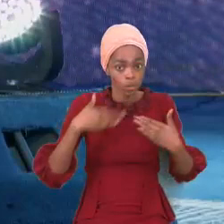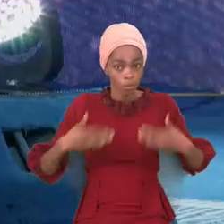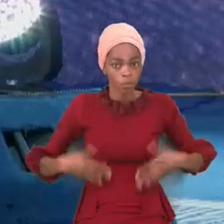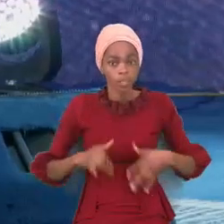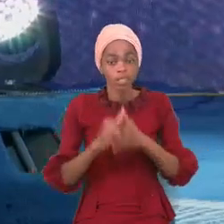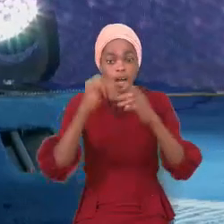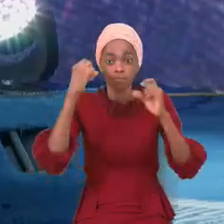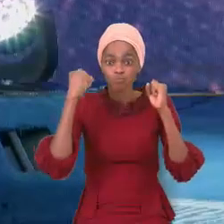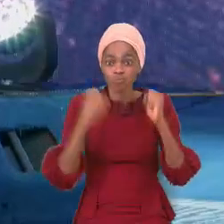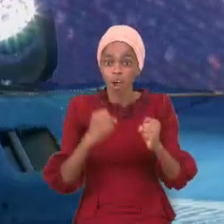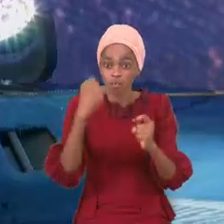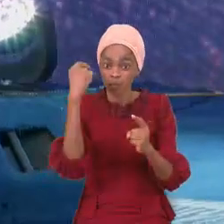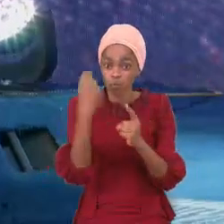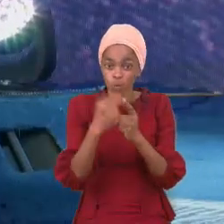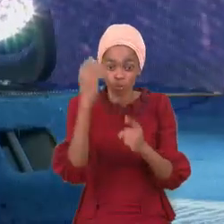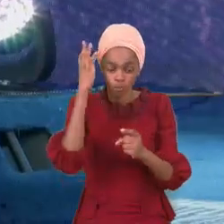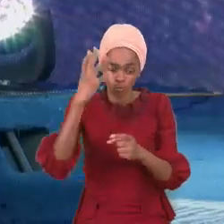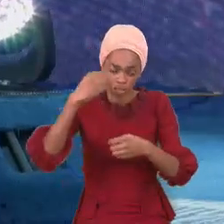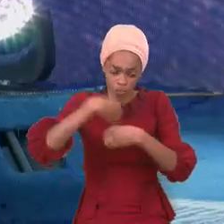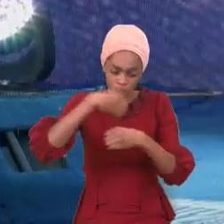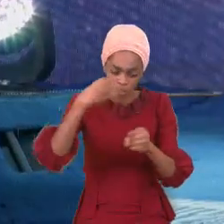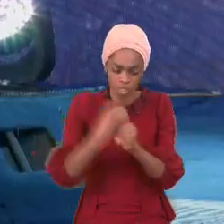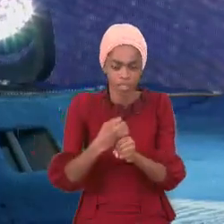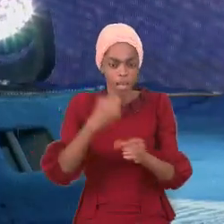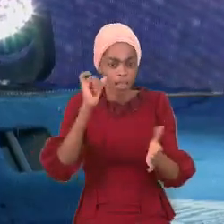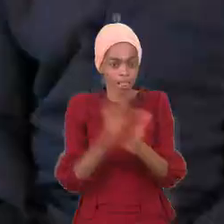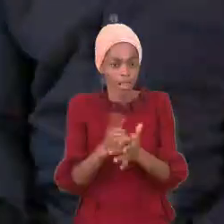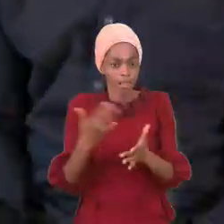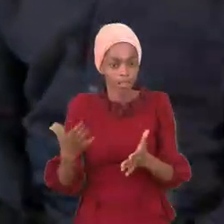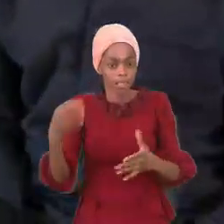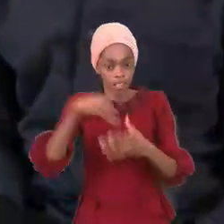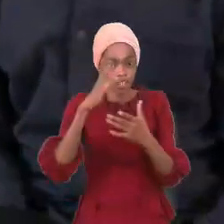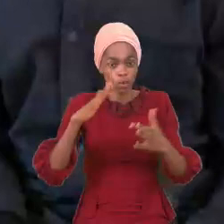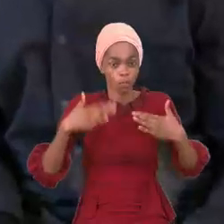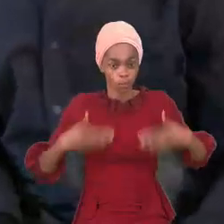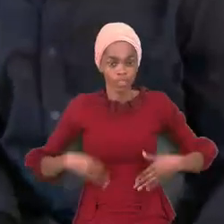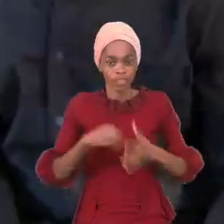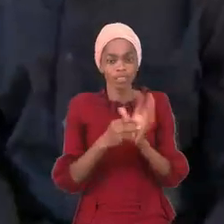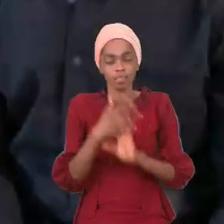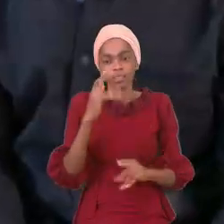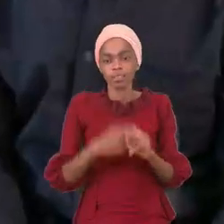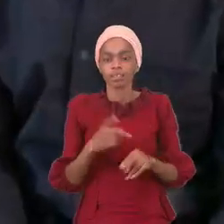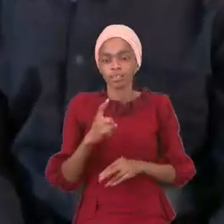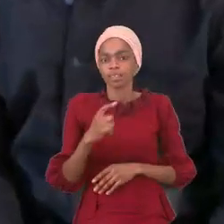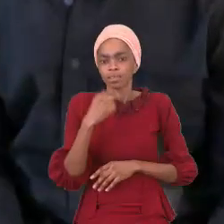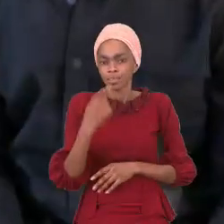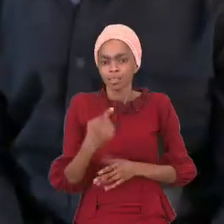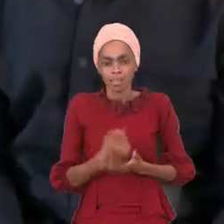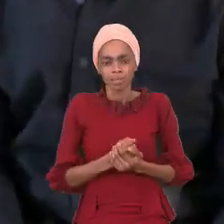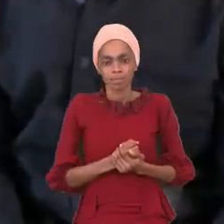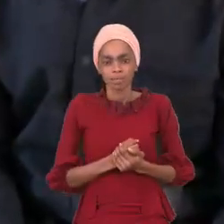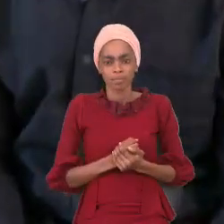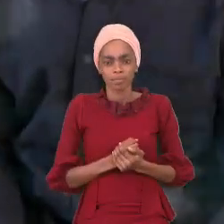and mighty, will create that thing in Jesus' name. Oh, it is said, it's because one nerve